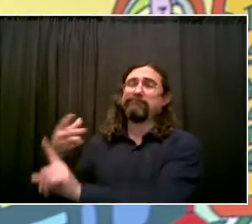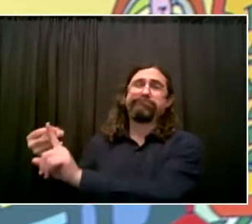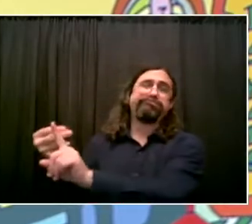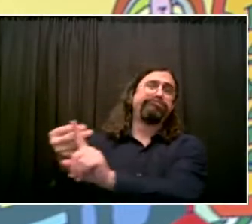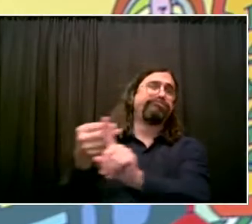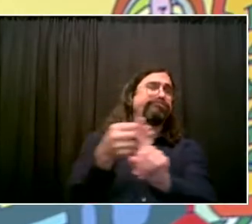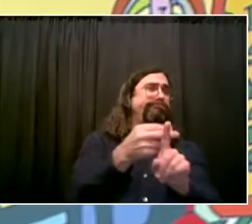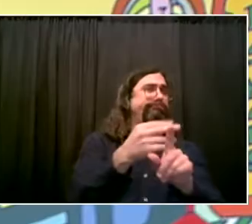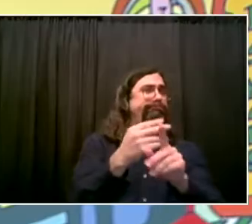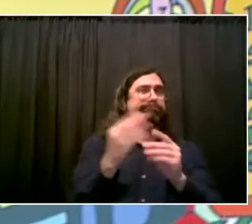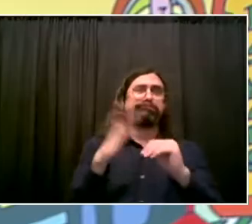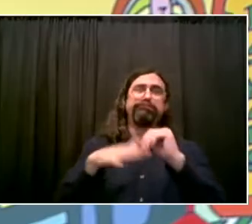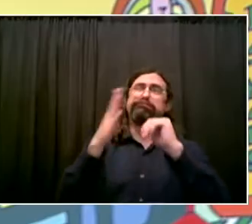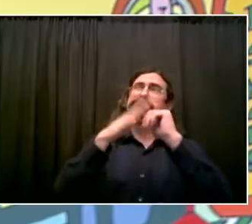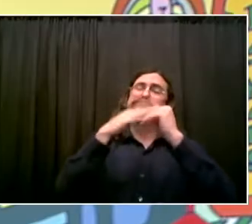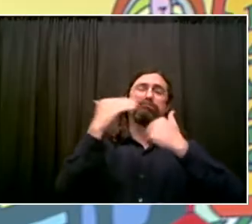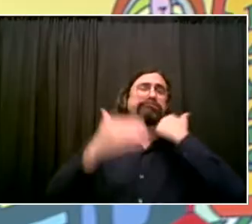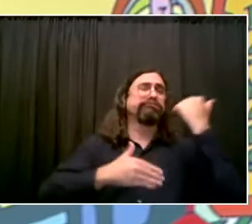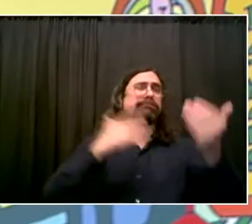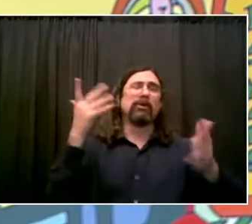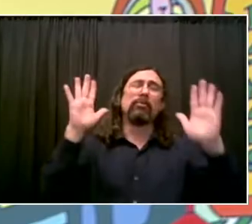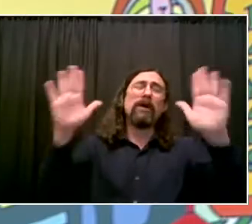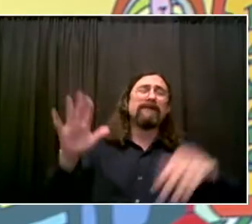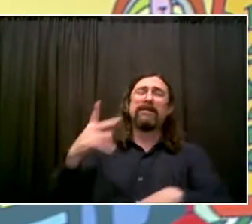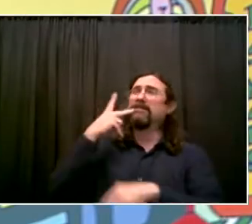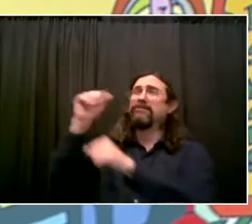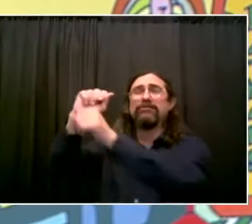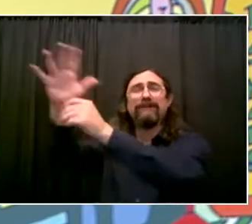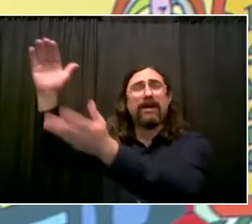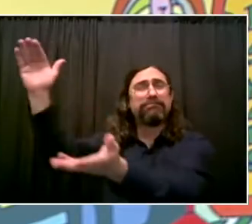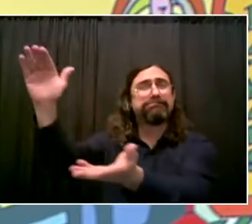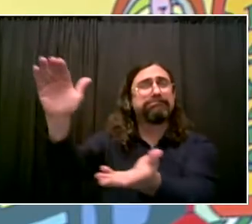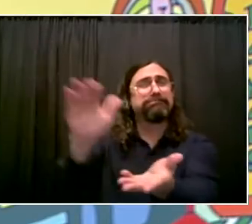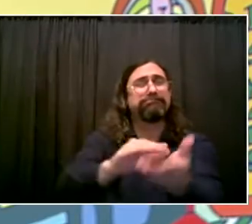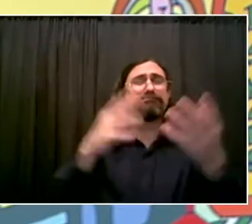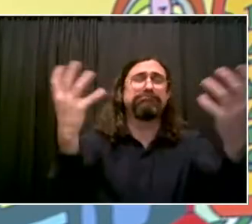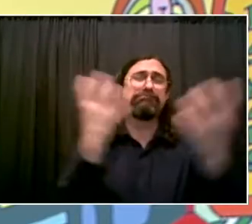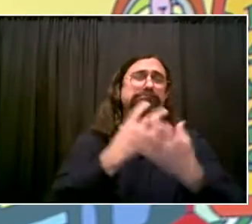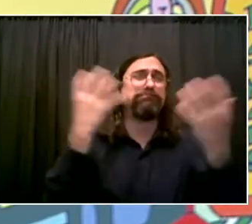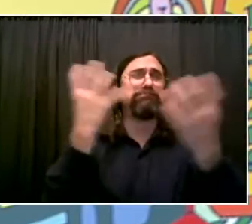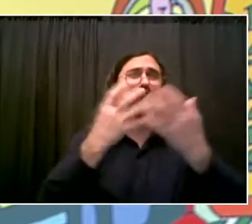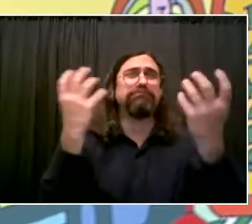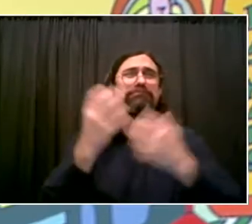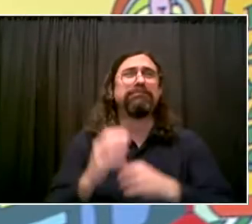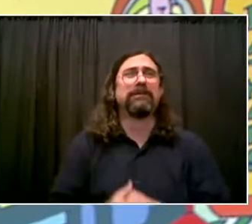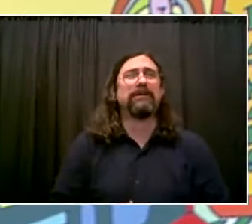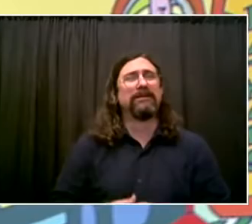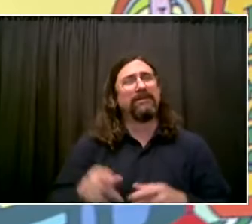this city forward. You can also win some really great prizes. This is the time. Thank you, everybody.